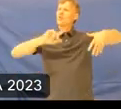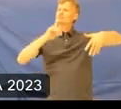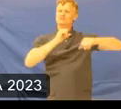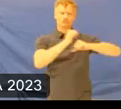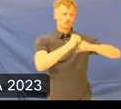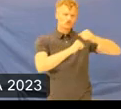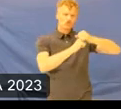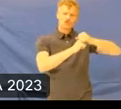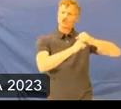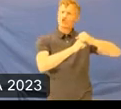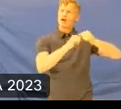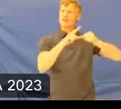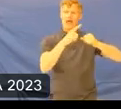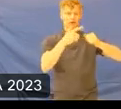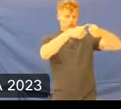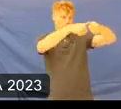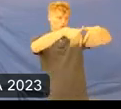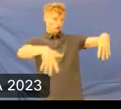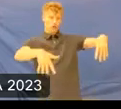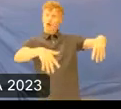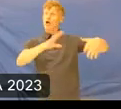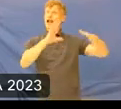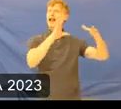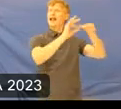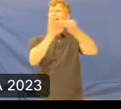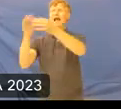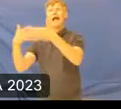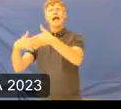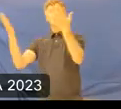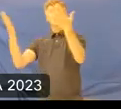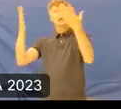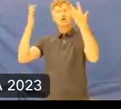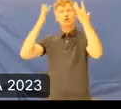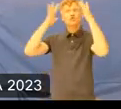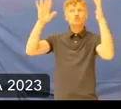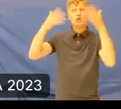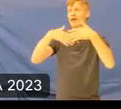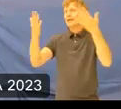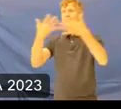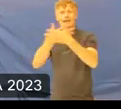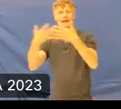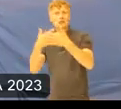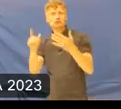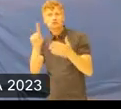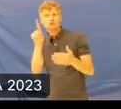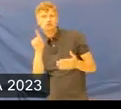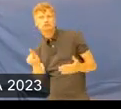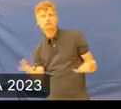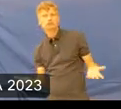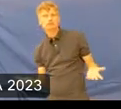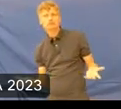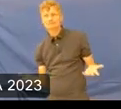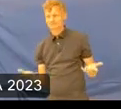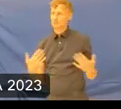at conversational sequences across cultures, but this is something that's hugely underexplored. And you can go on and think about